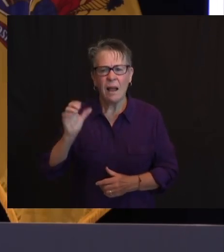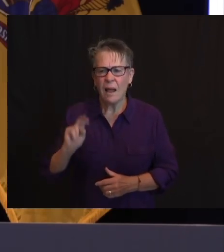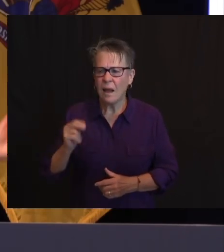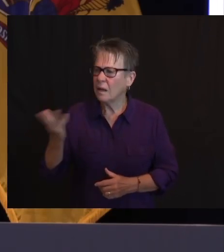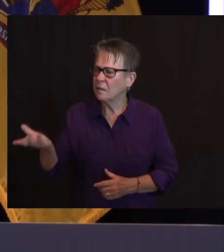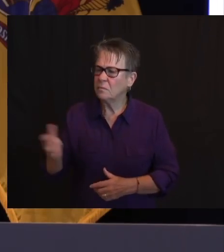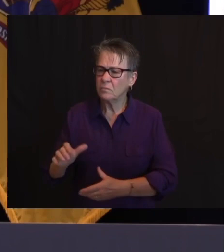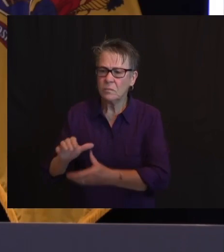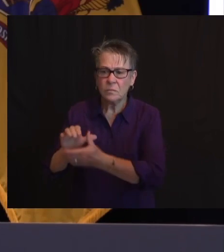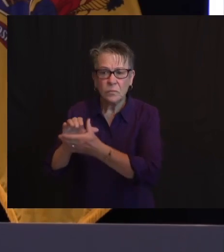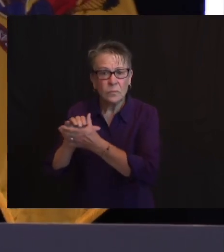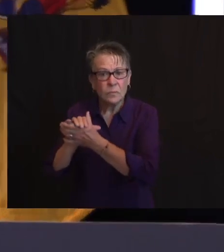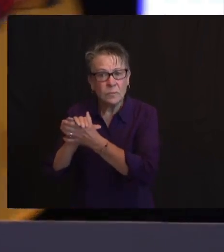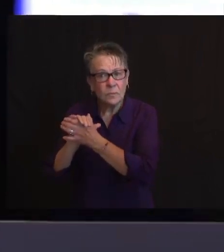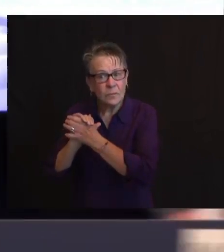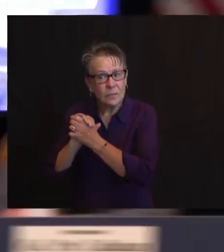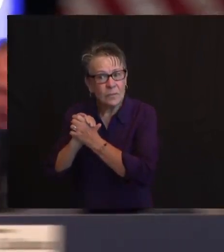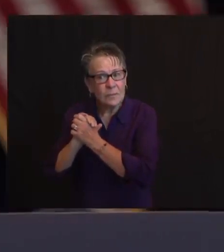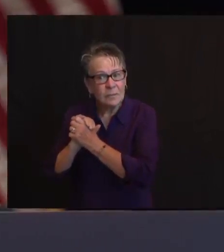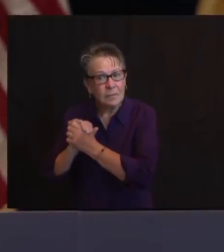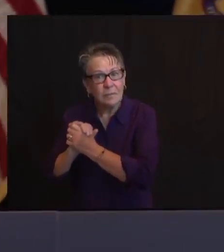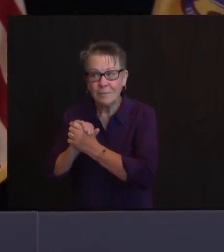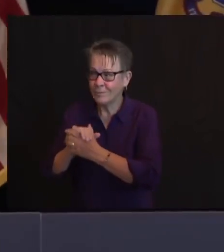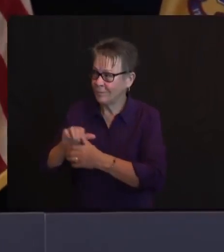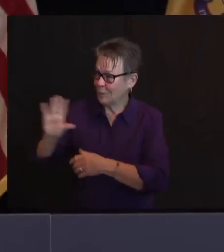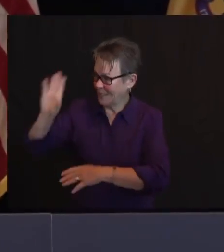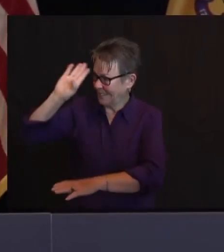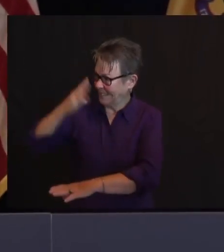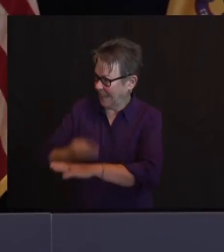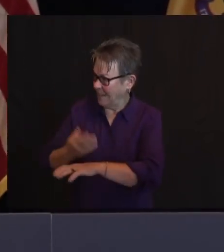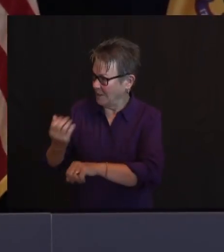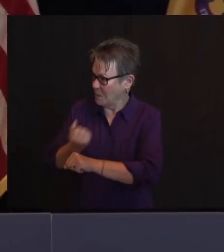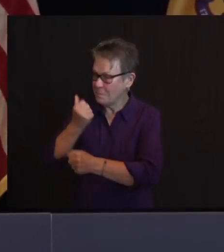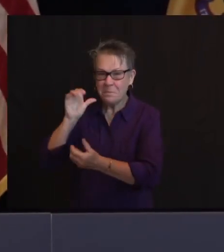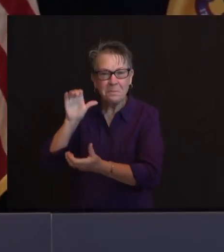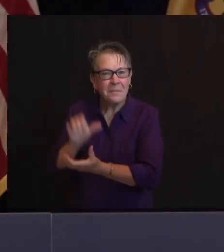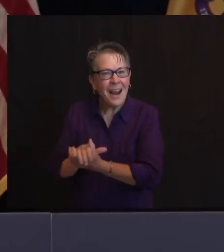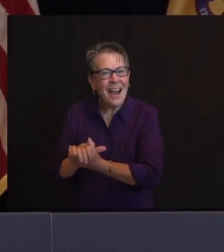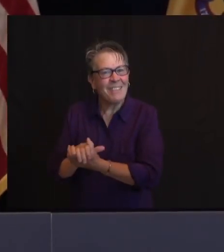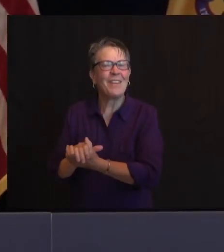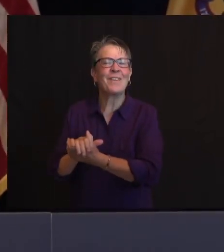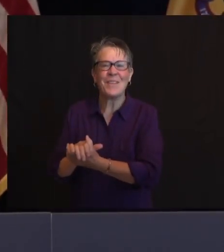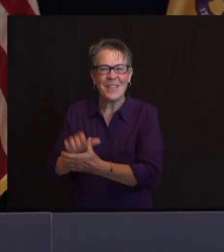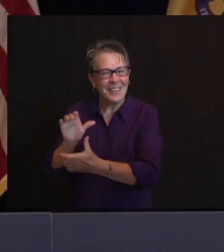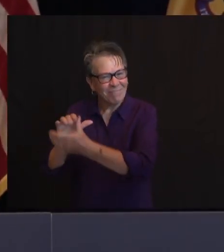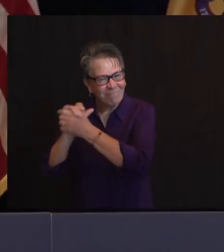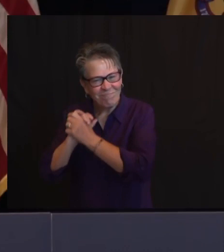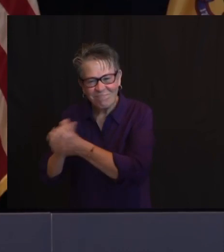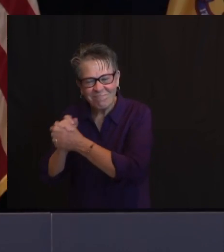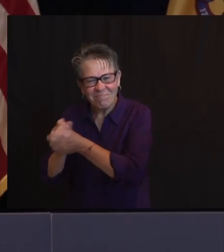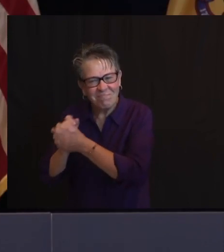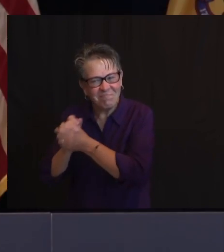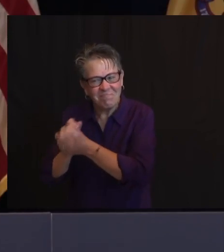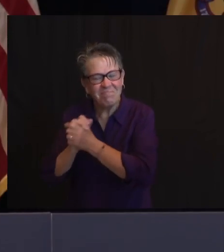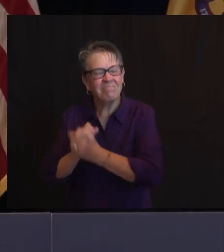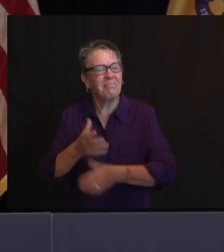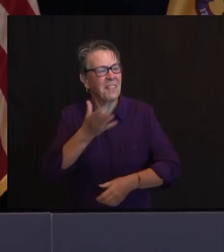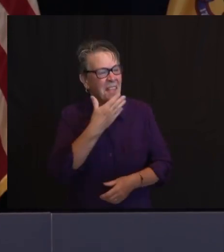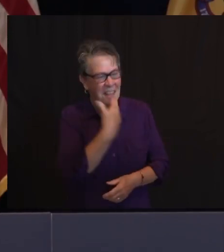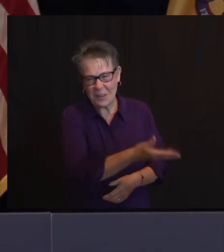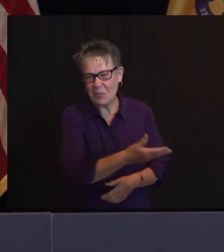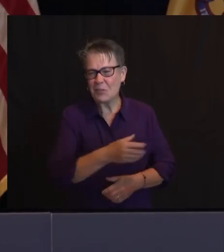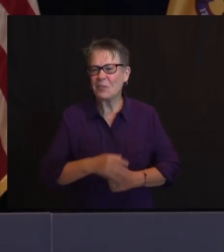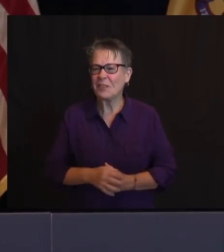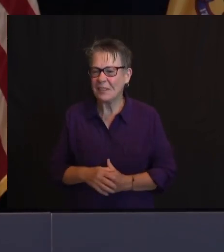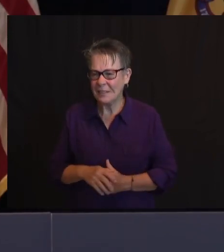to have you back, please. Thank you, Governor. Good afternoon. With regards to compliance, we did have Central Park Restaurant in